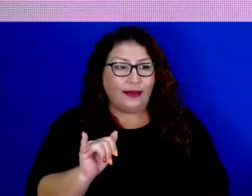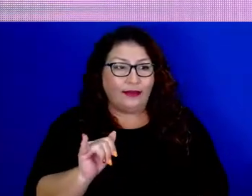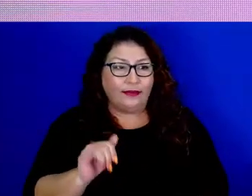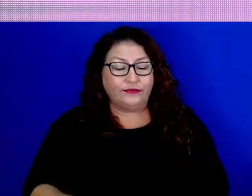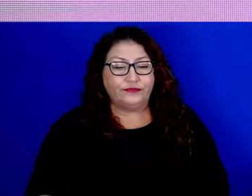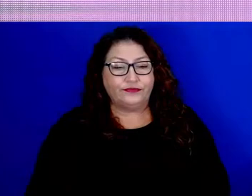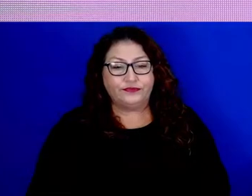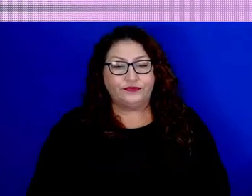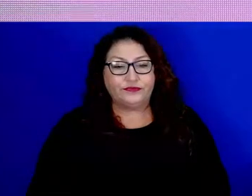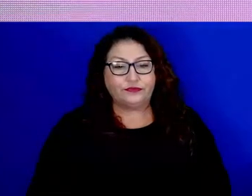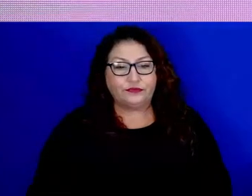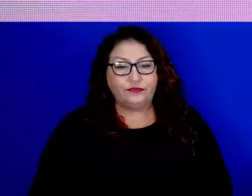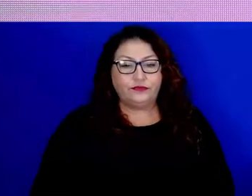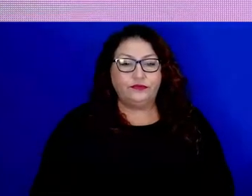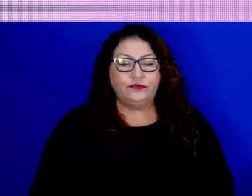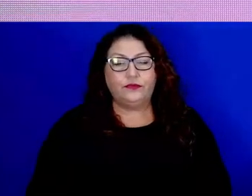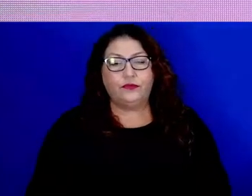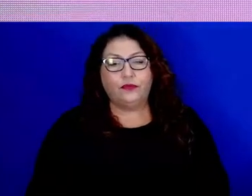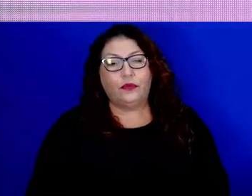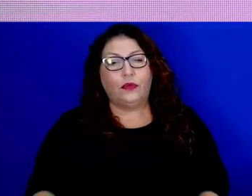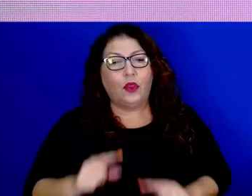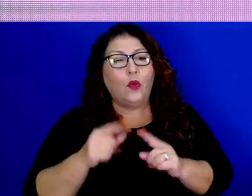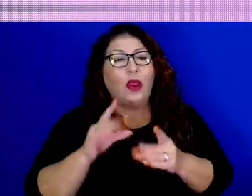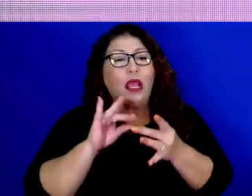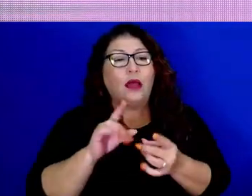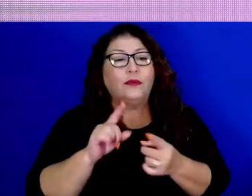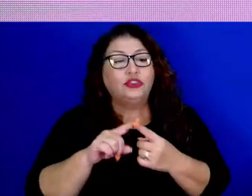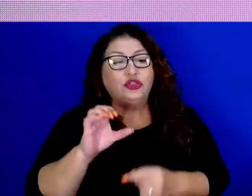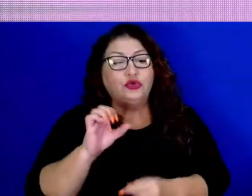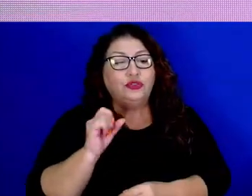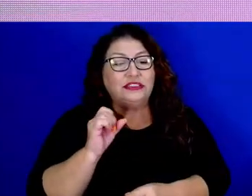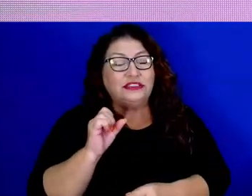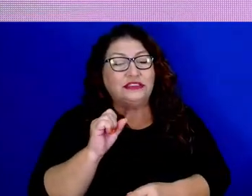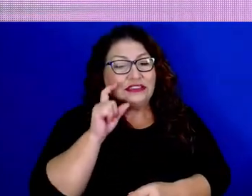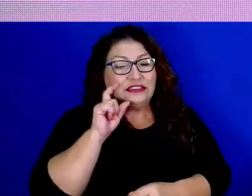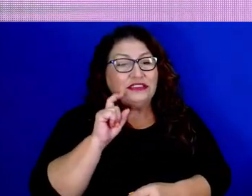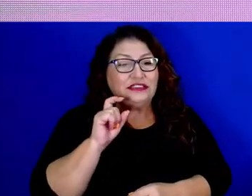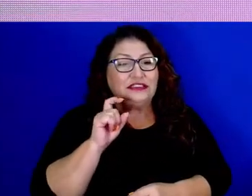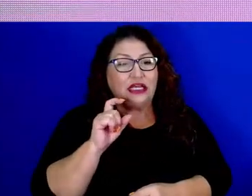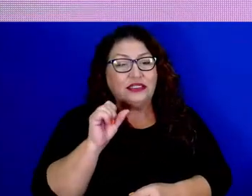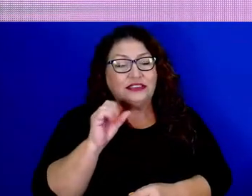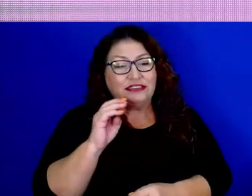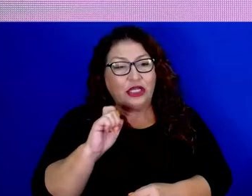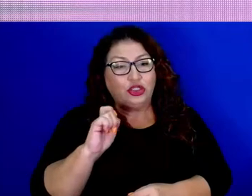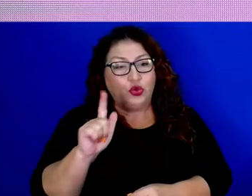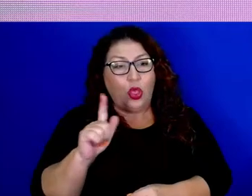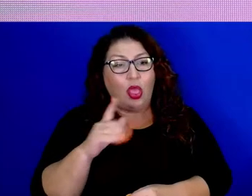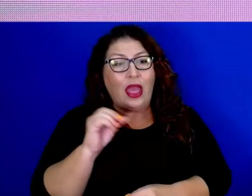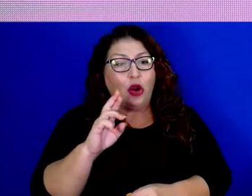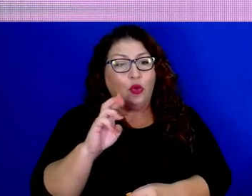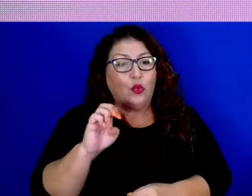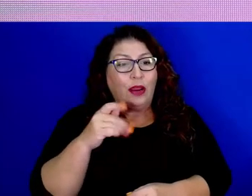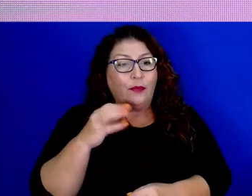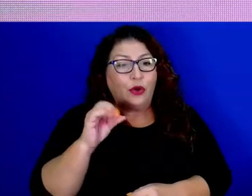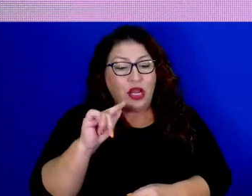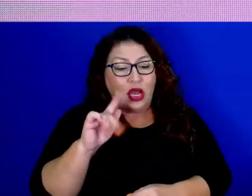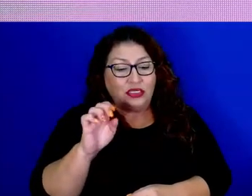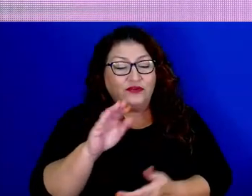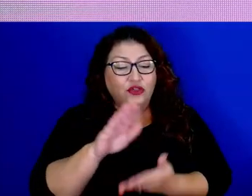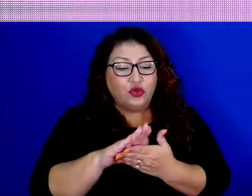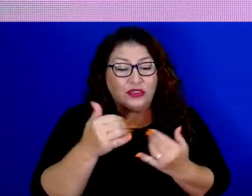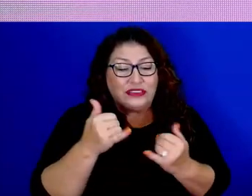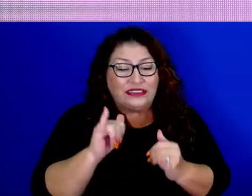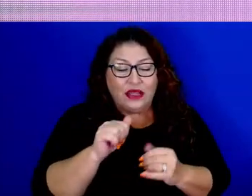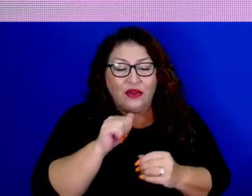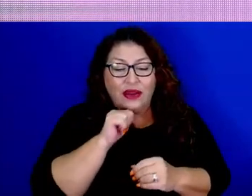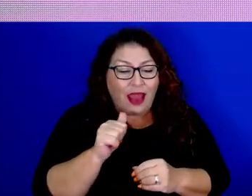When it comes to sexual and reproductive health, schools are still leaving out important topics like consent in